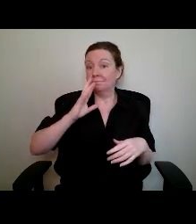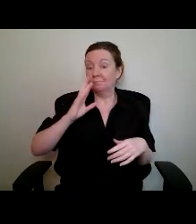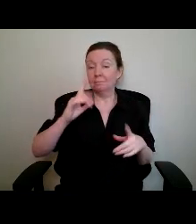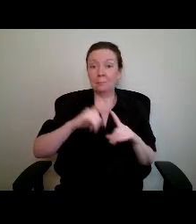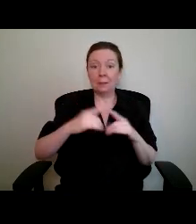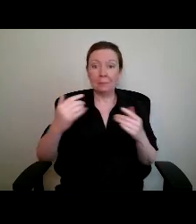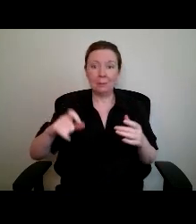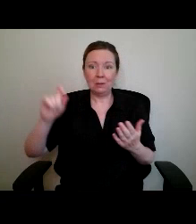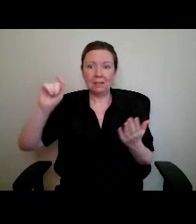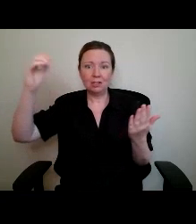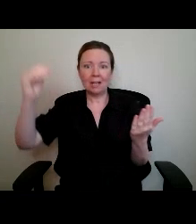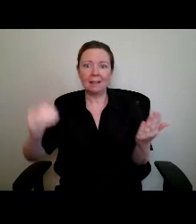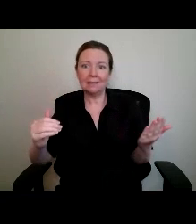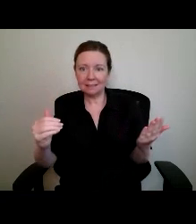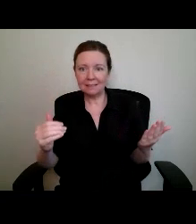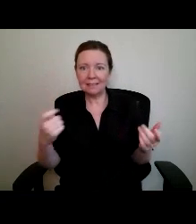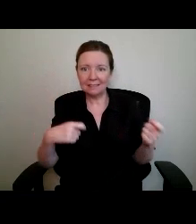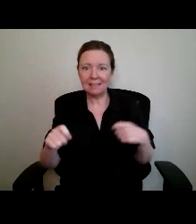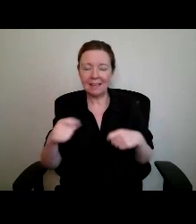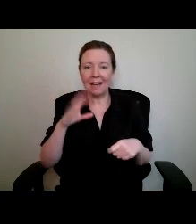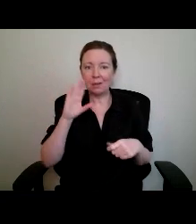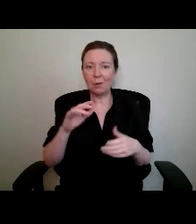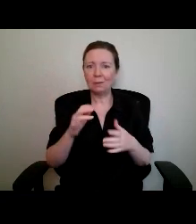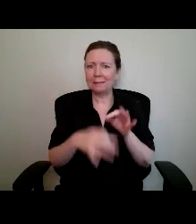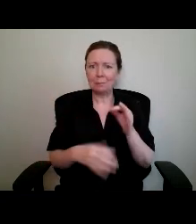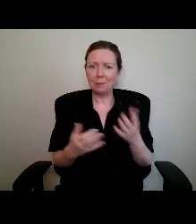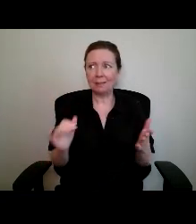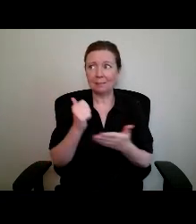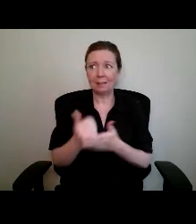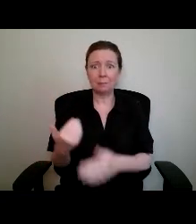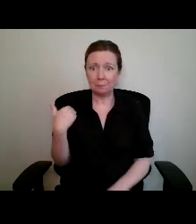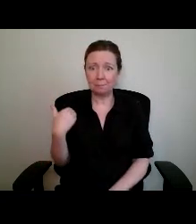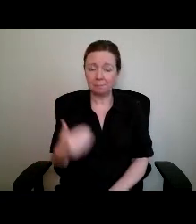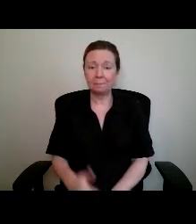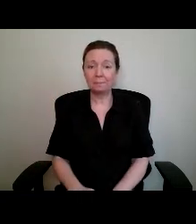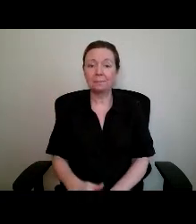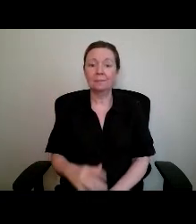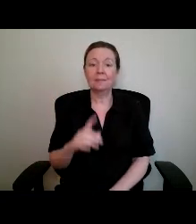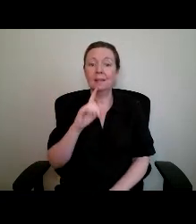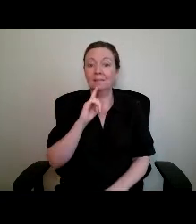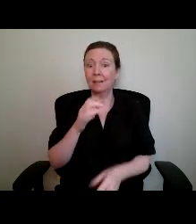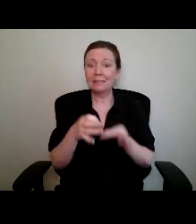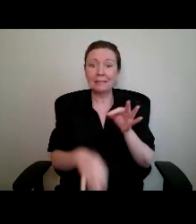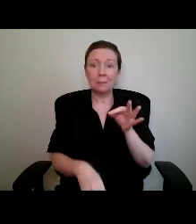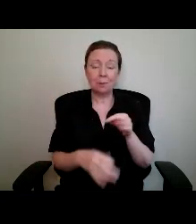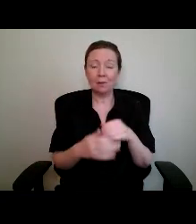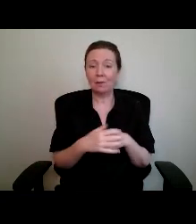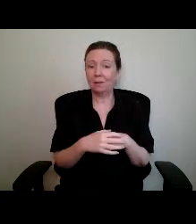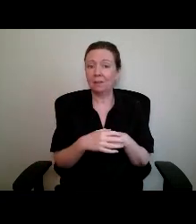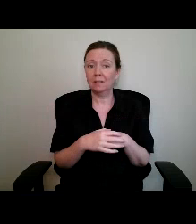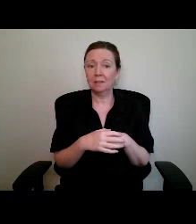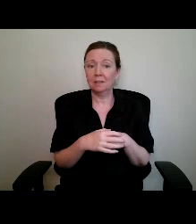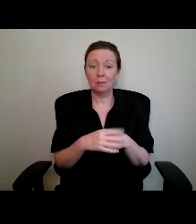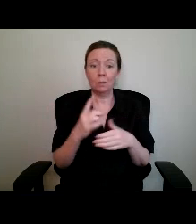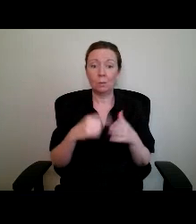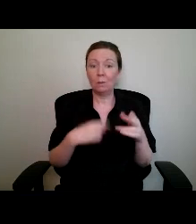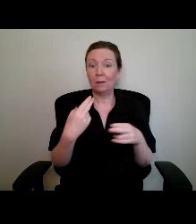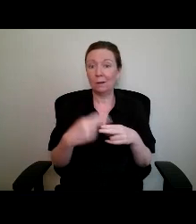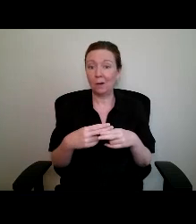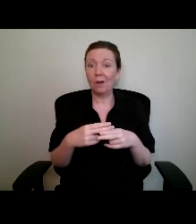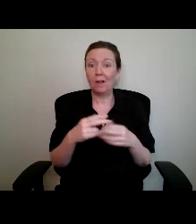need a checklist. I know that those simple things have helped. A very simple, what we would consider